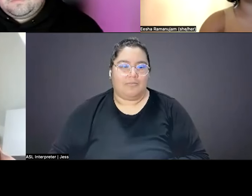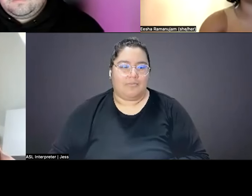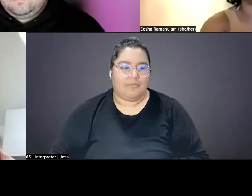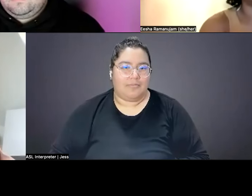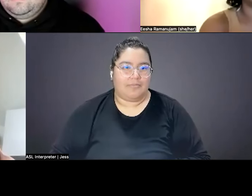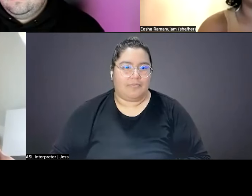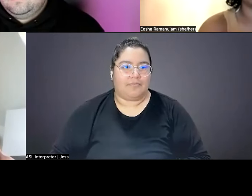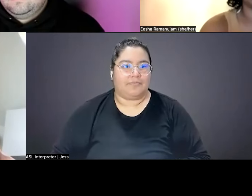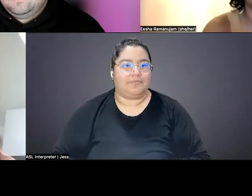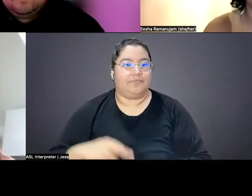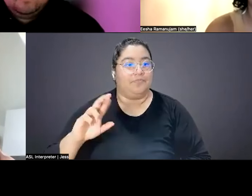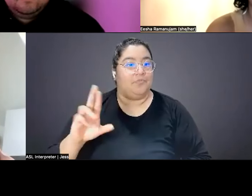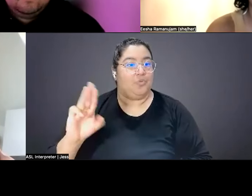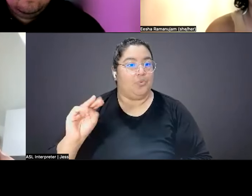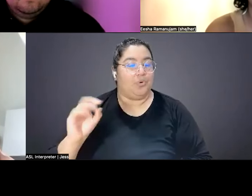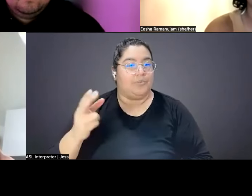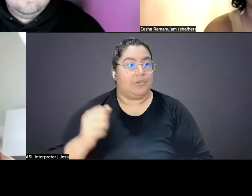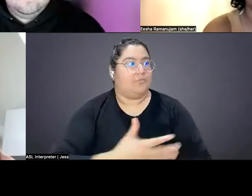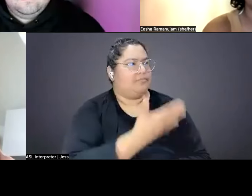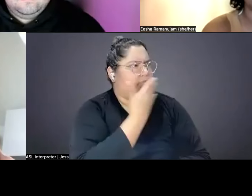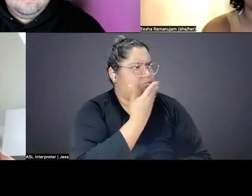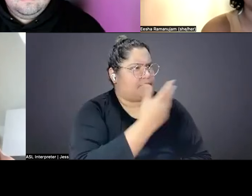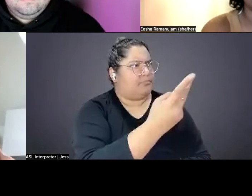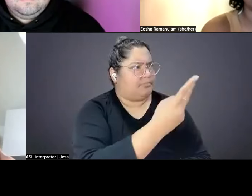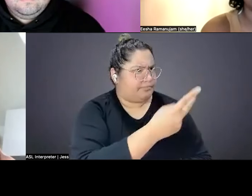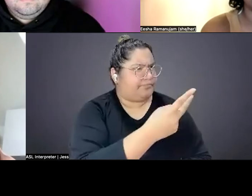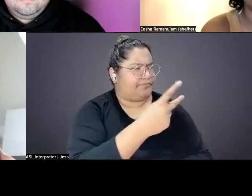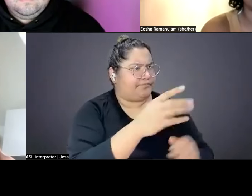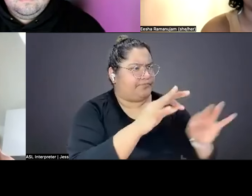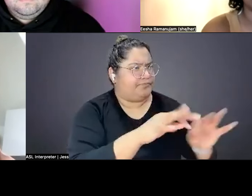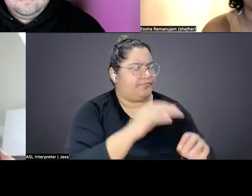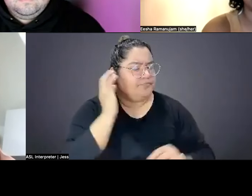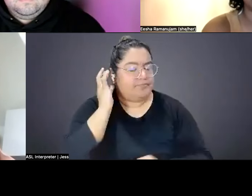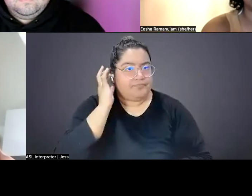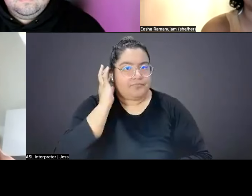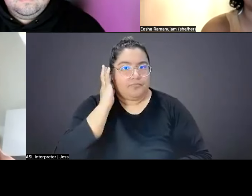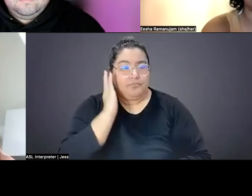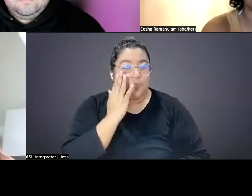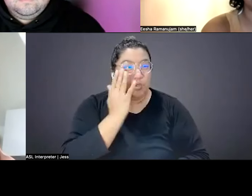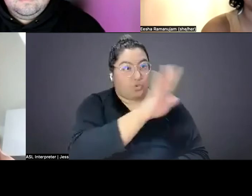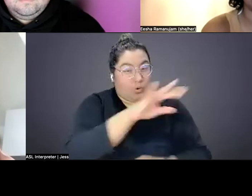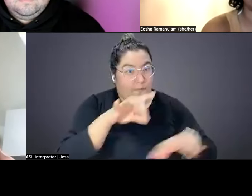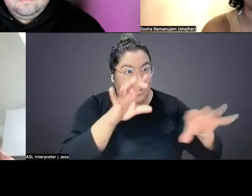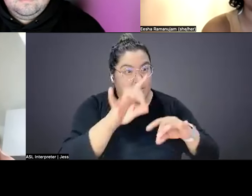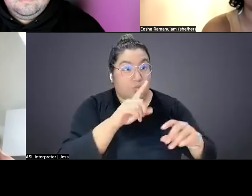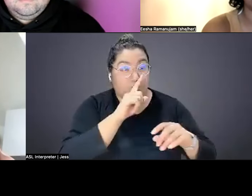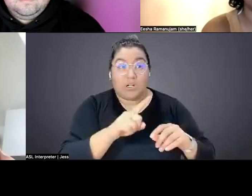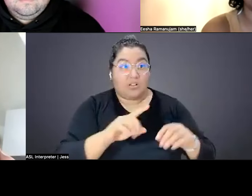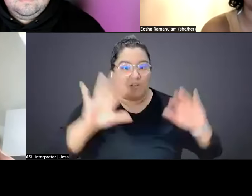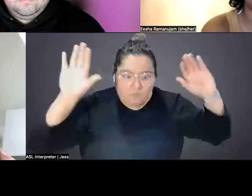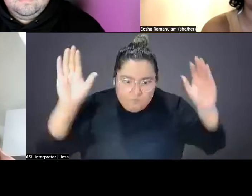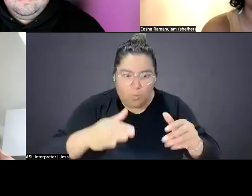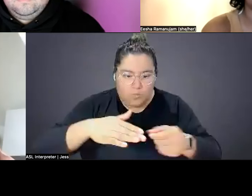Thank you both so much for that. I really appreciate how hyper-local some of your findings were in that process. And I